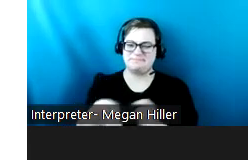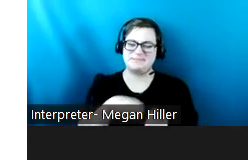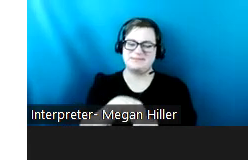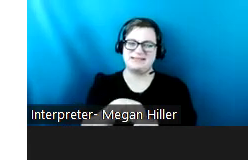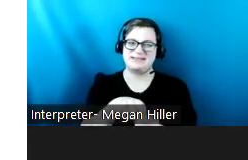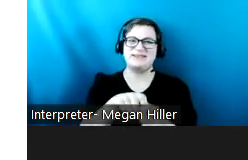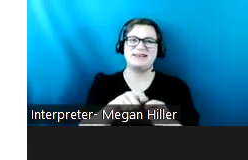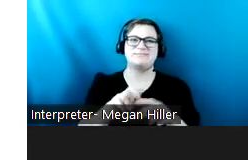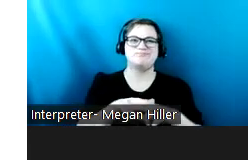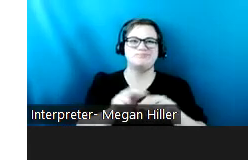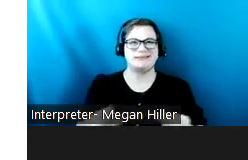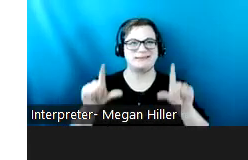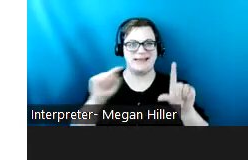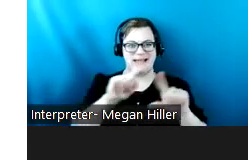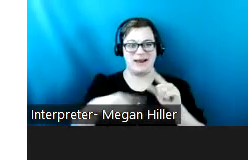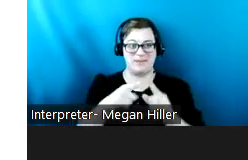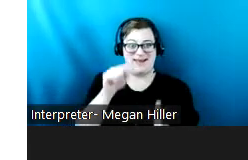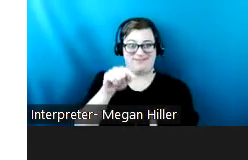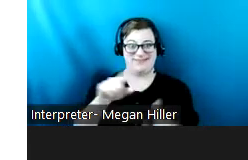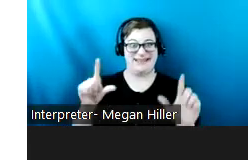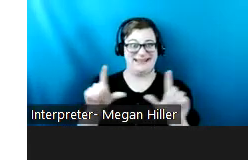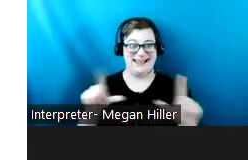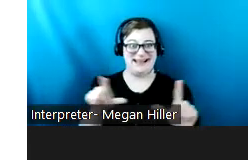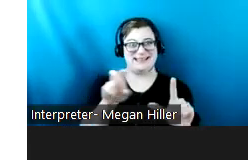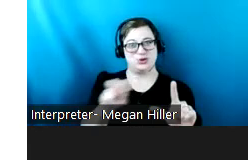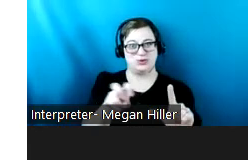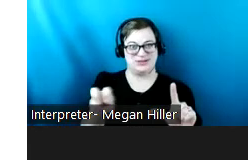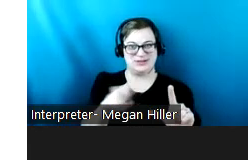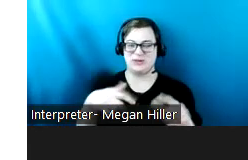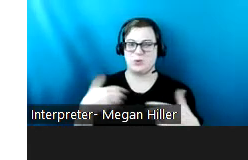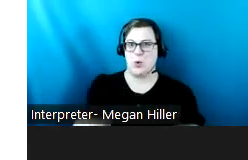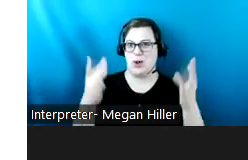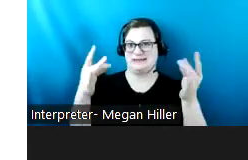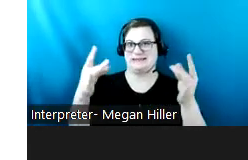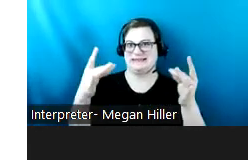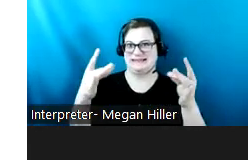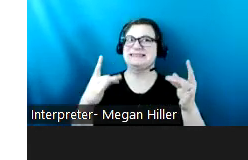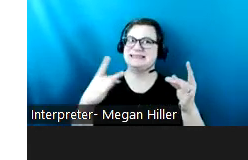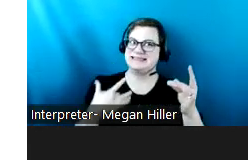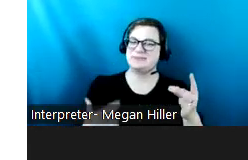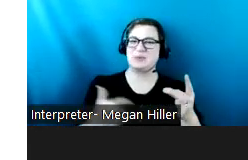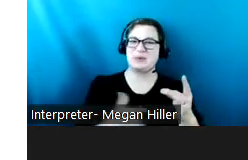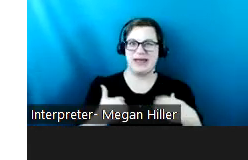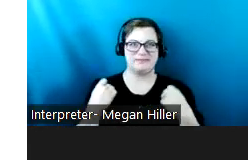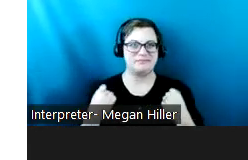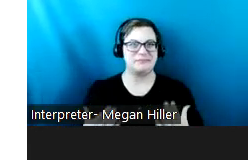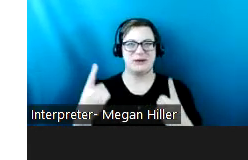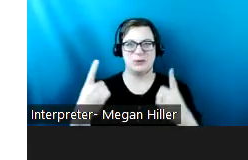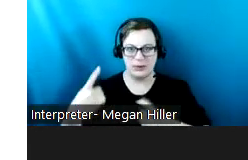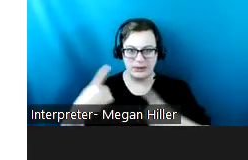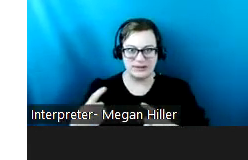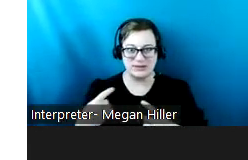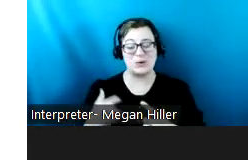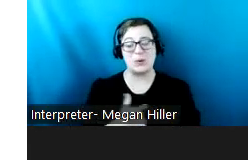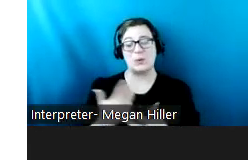slide on this because I know this is a hot topic and usually generates some questions. We are working on getting written